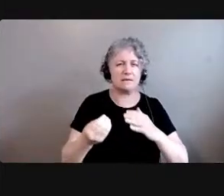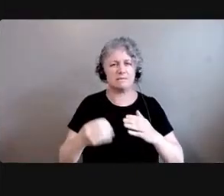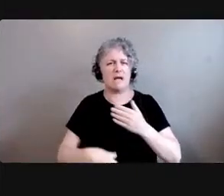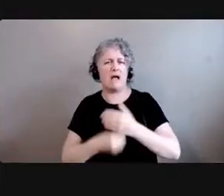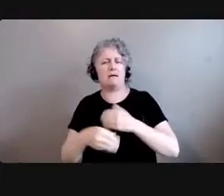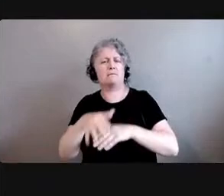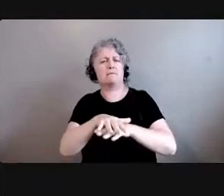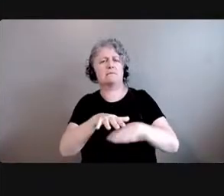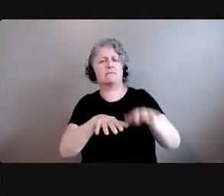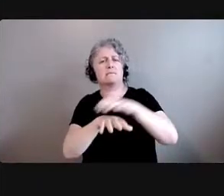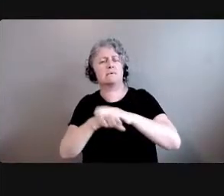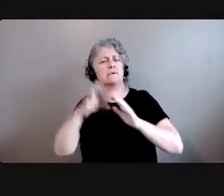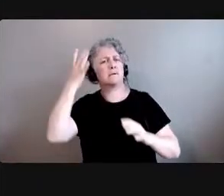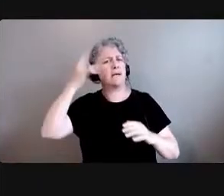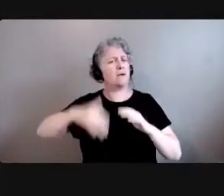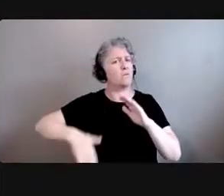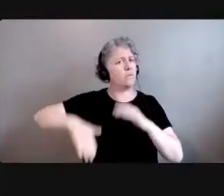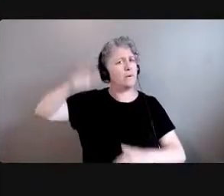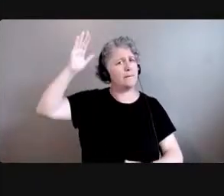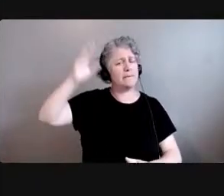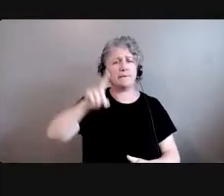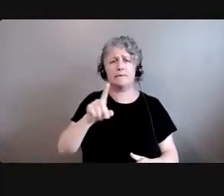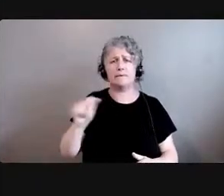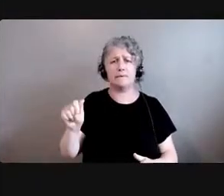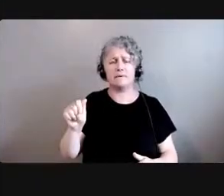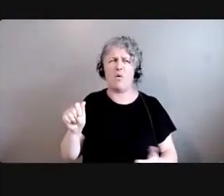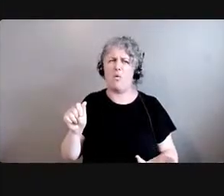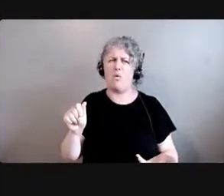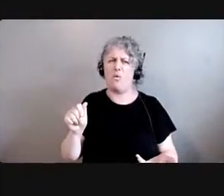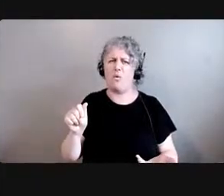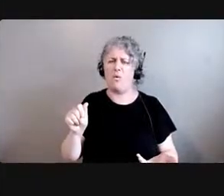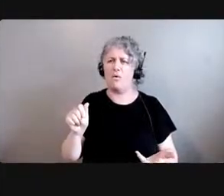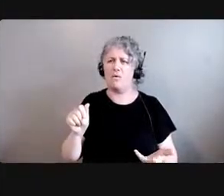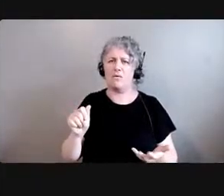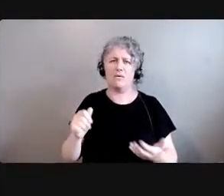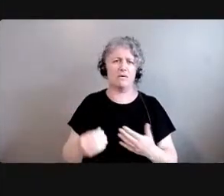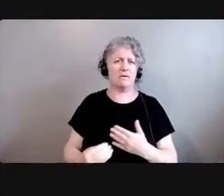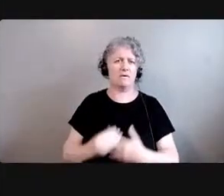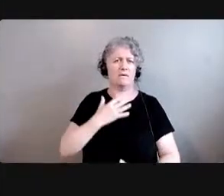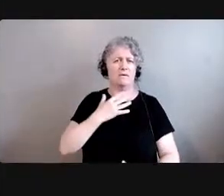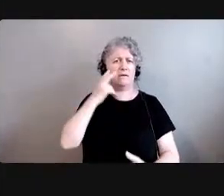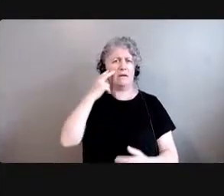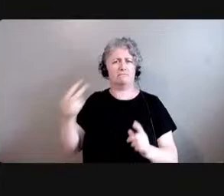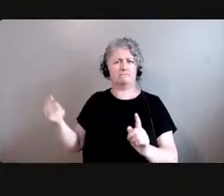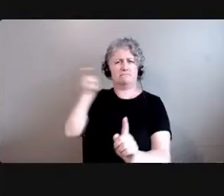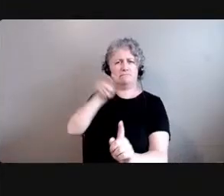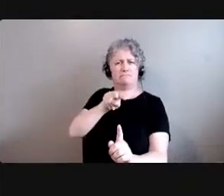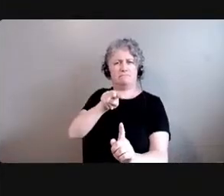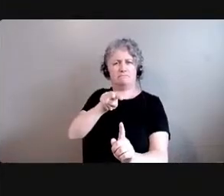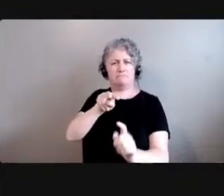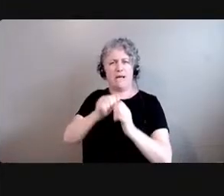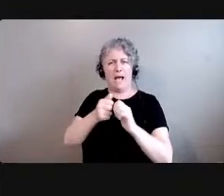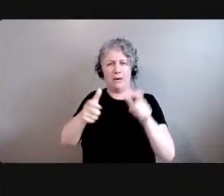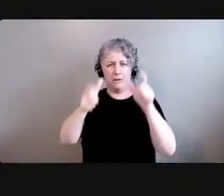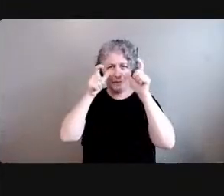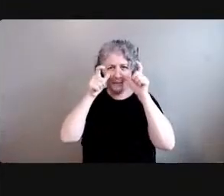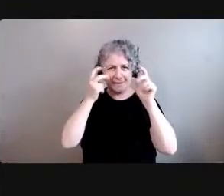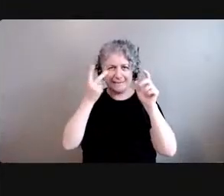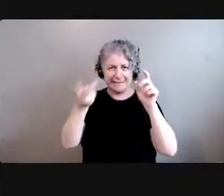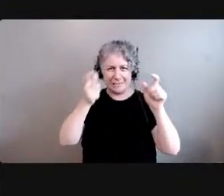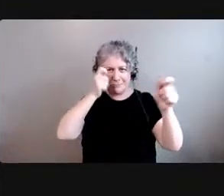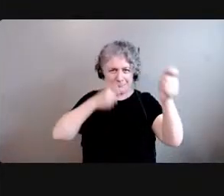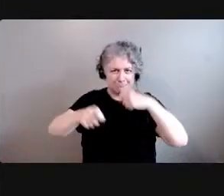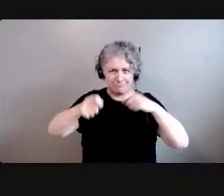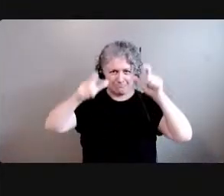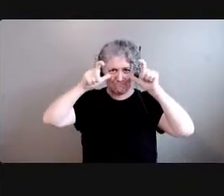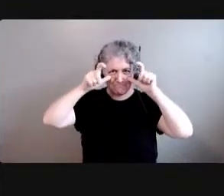with a disability, that definitely, I always say it changes your lens, your glasses that you see things through, because